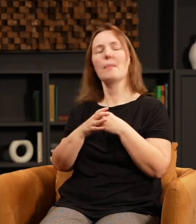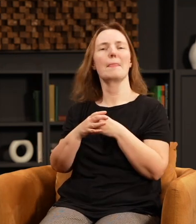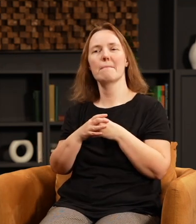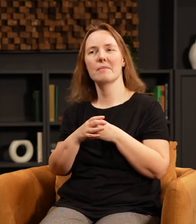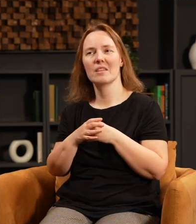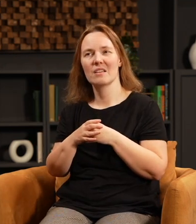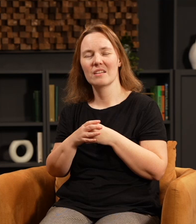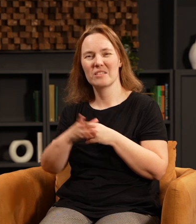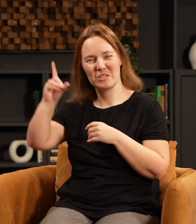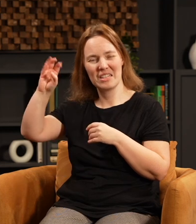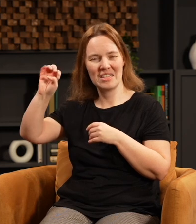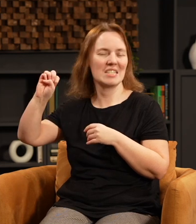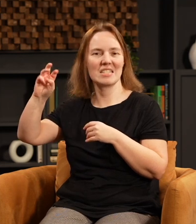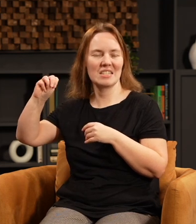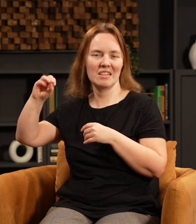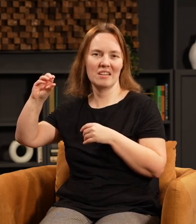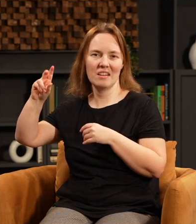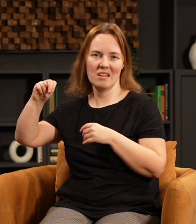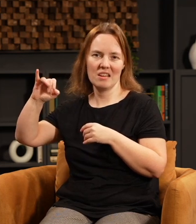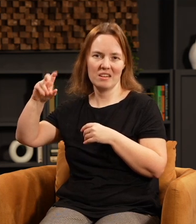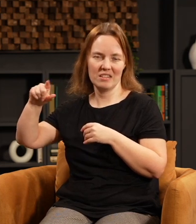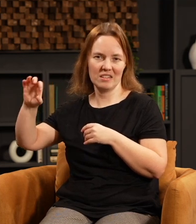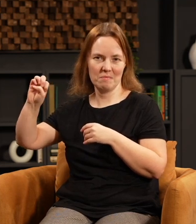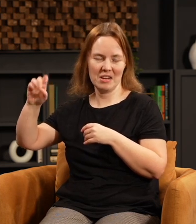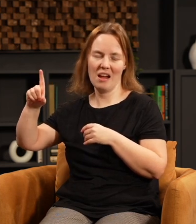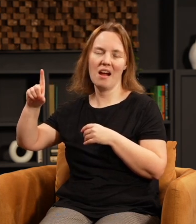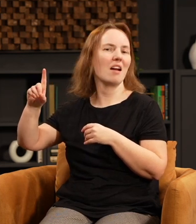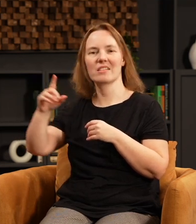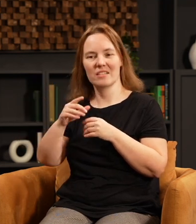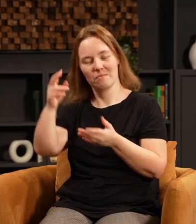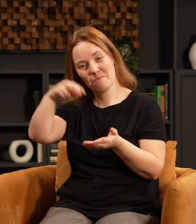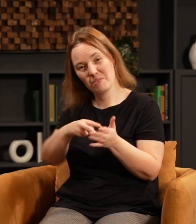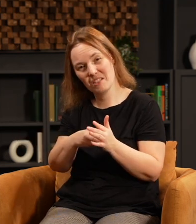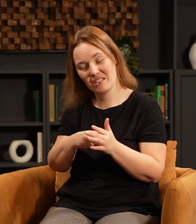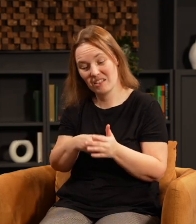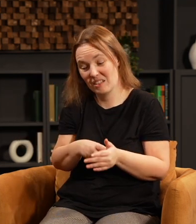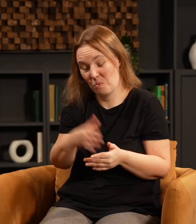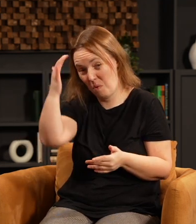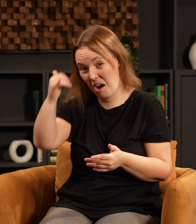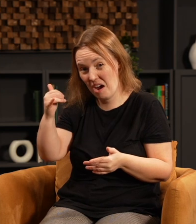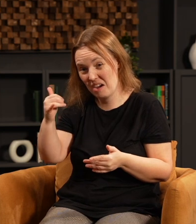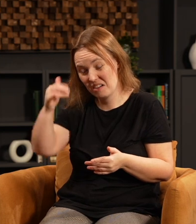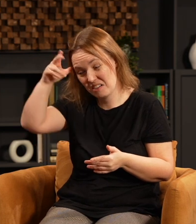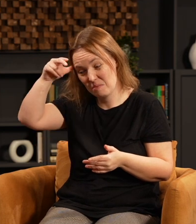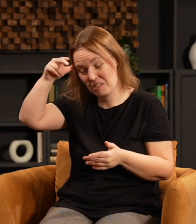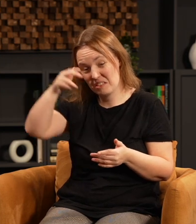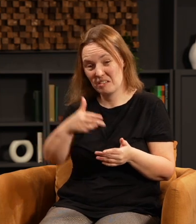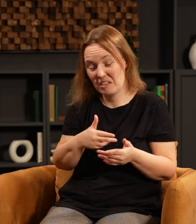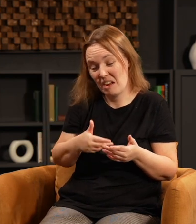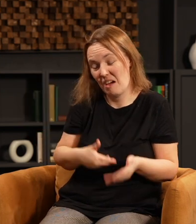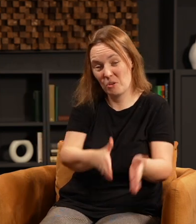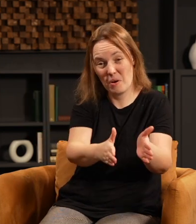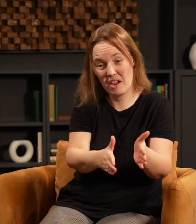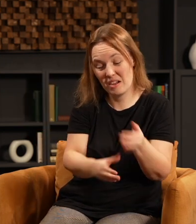what demonized is. That's why demons are allowed to have their way in many believers' lives, while they're allowed to have those hooks. And what Jesus is